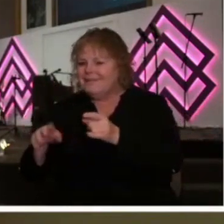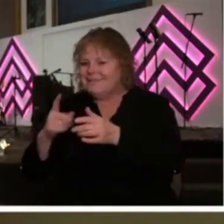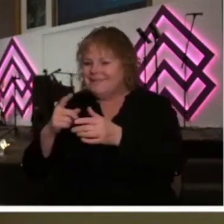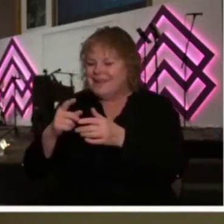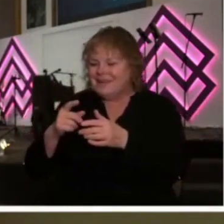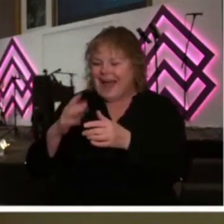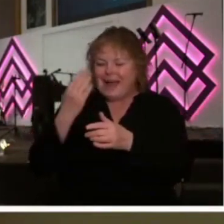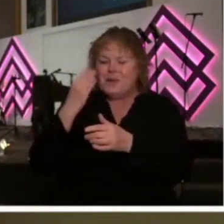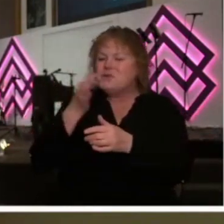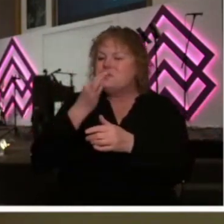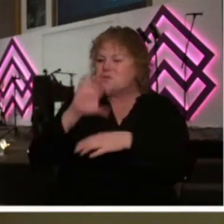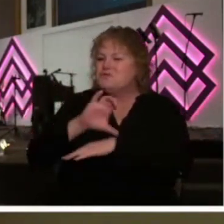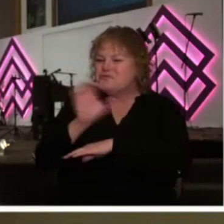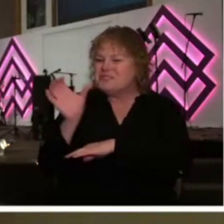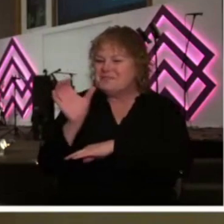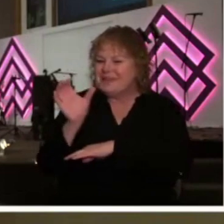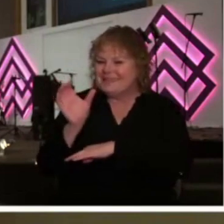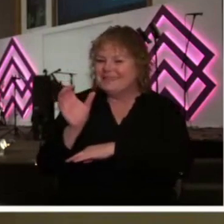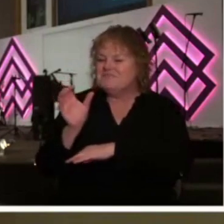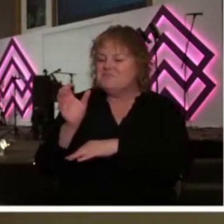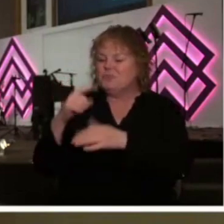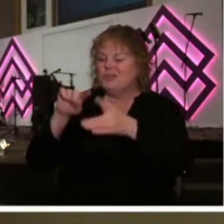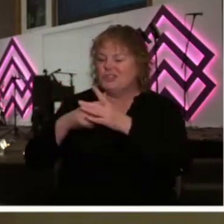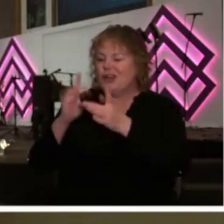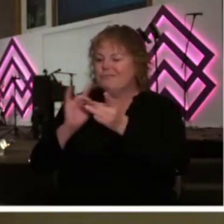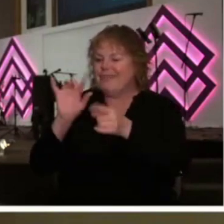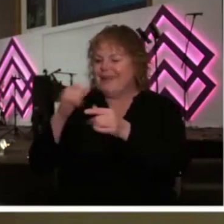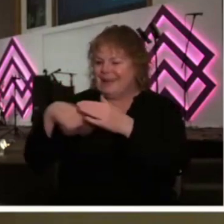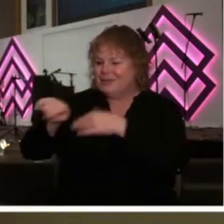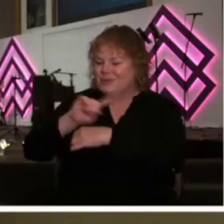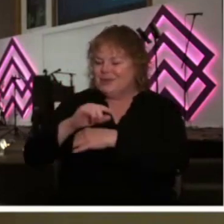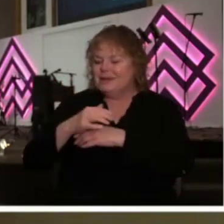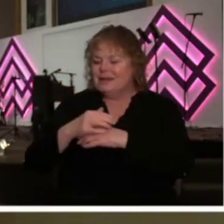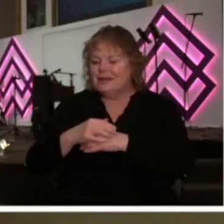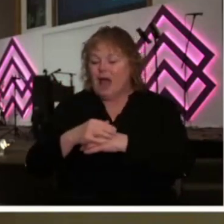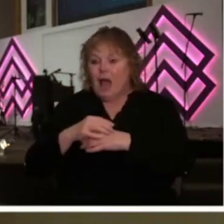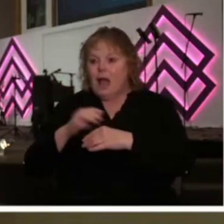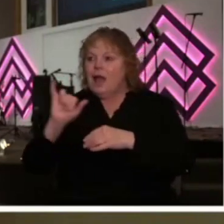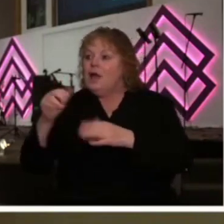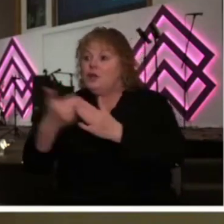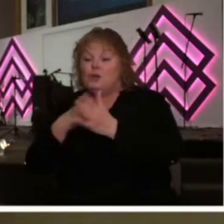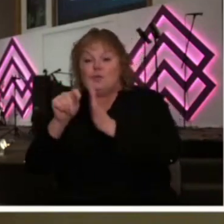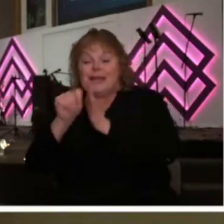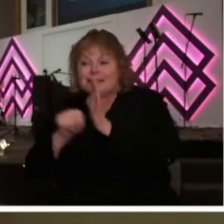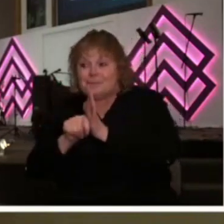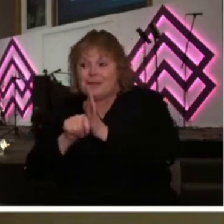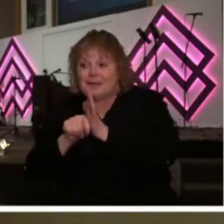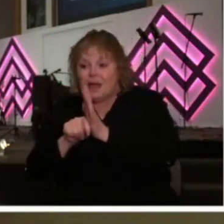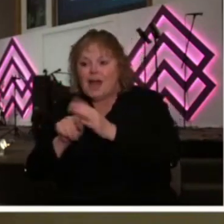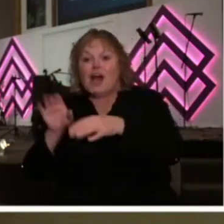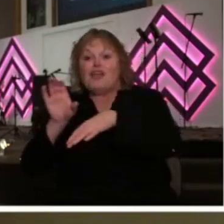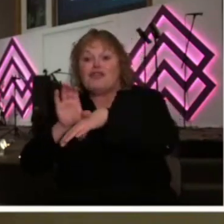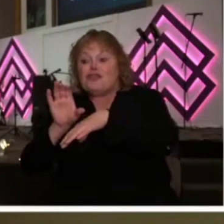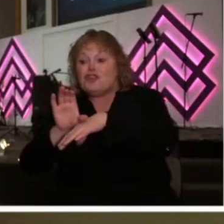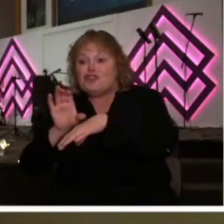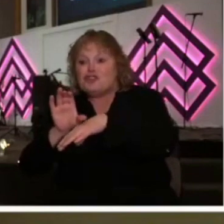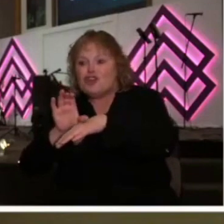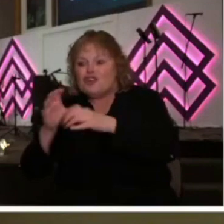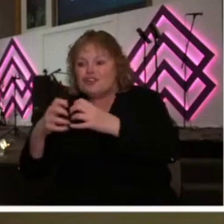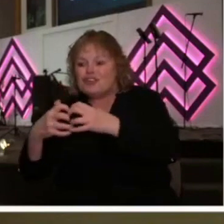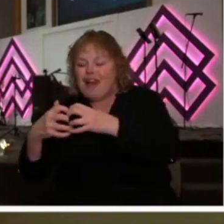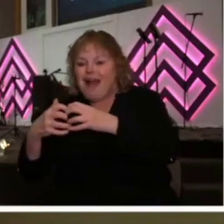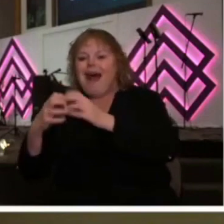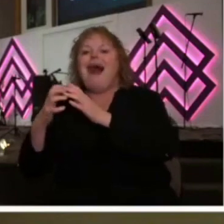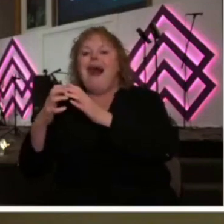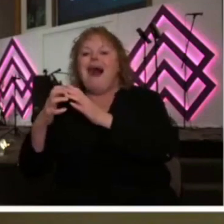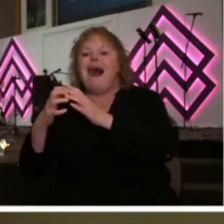more about that. And this is where the New Testament picks up. And then the church is born in Acts chapter 2. And